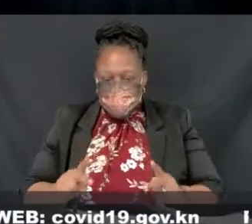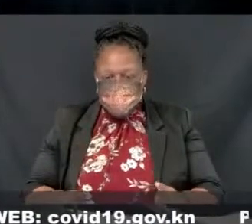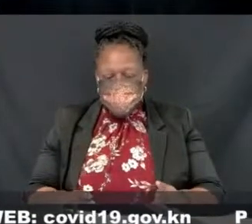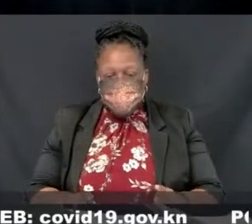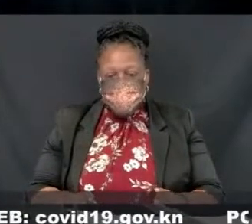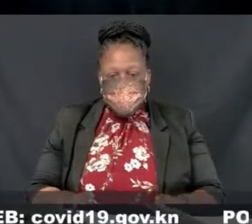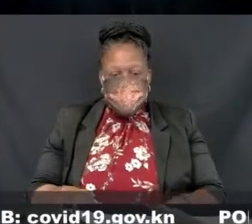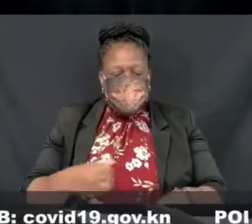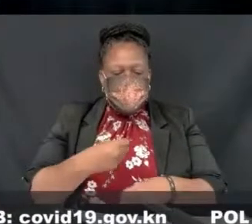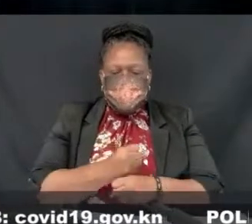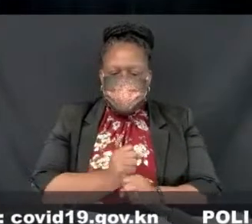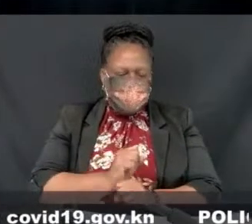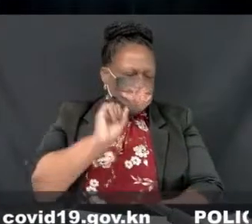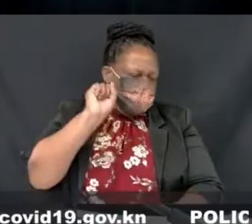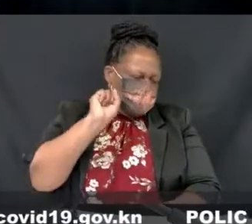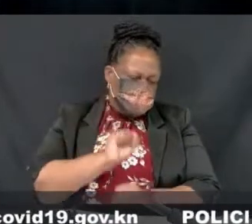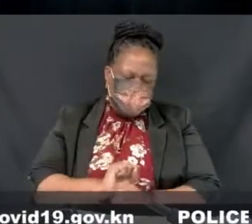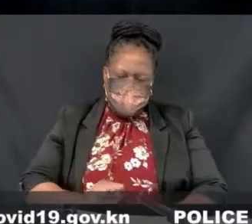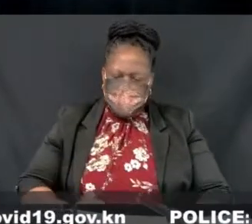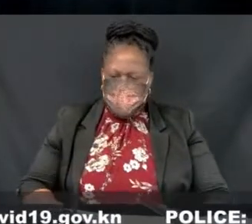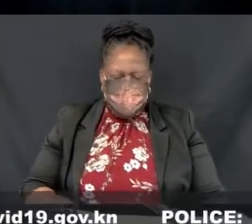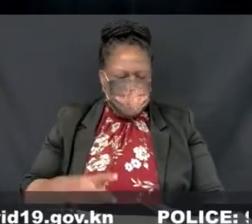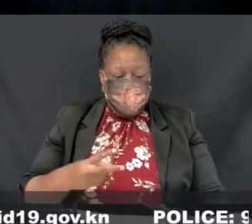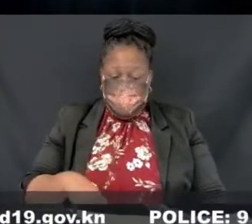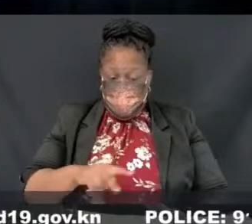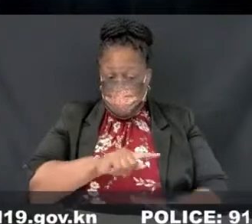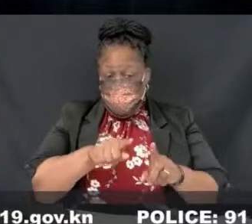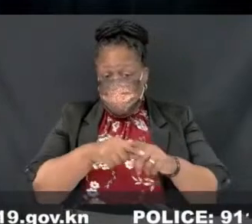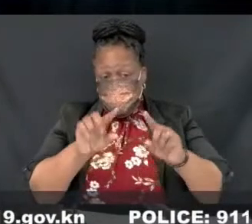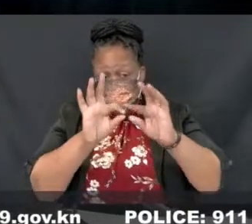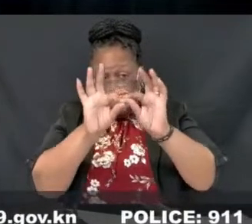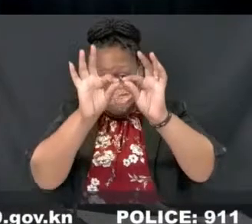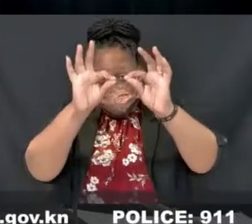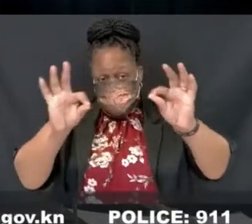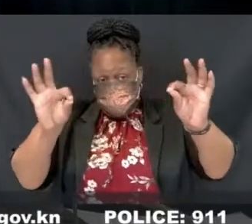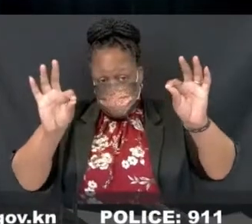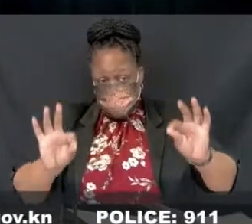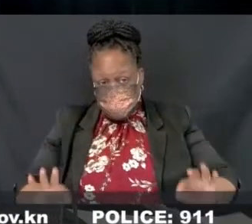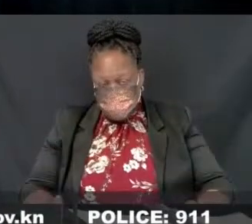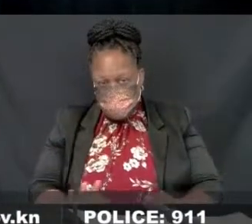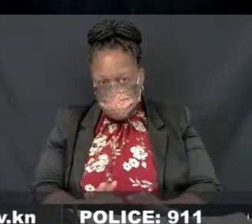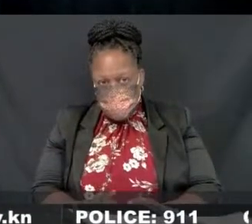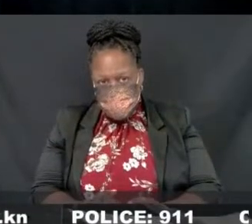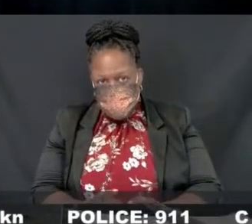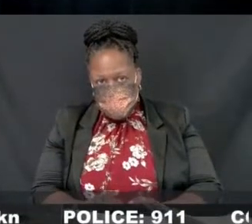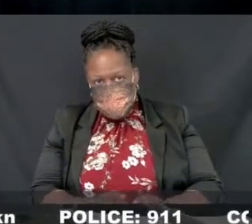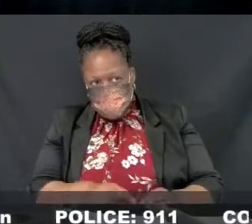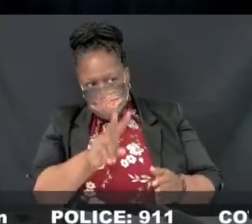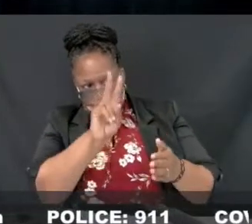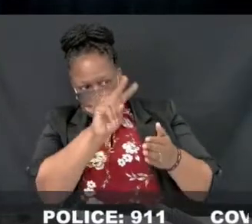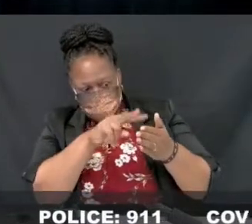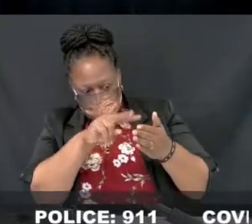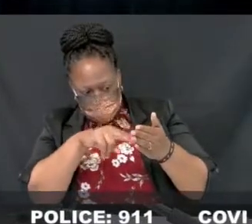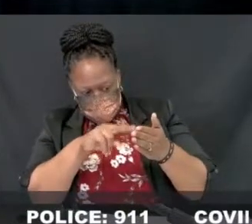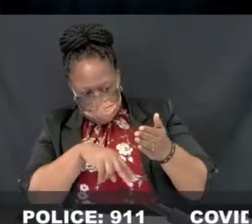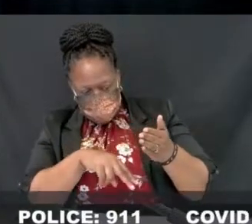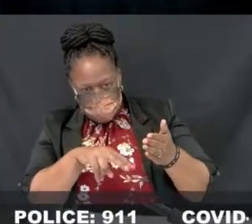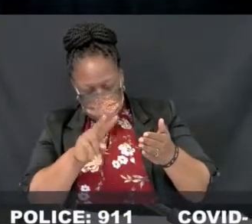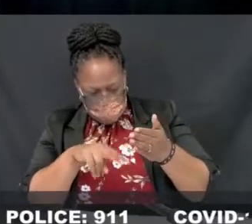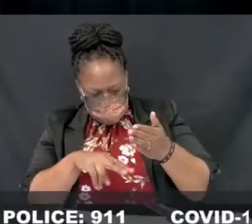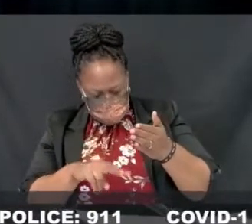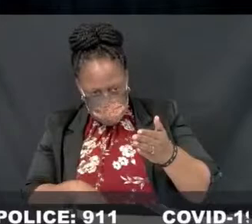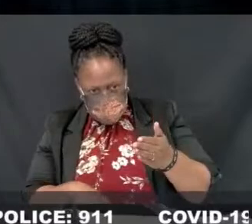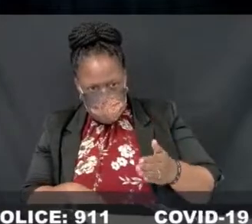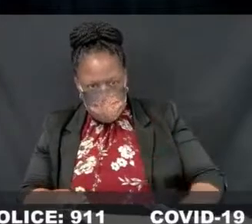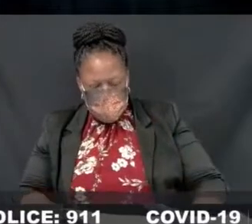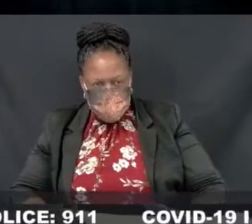our toes with the regulations. If the regulations did not come out on the night prior to the